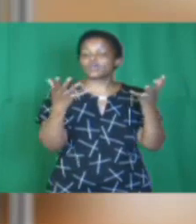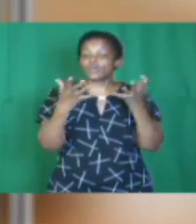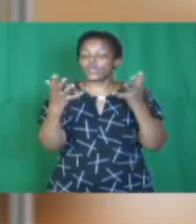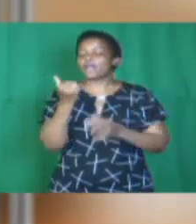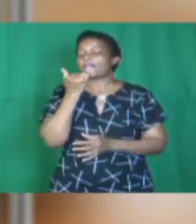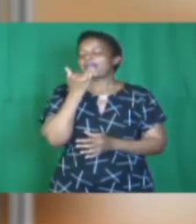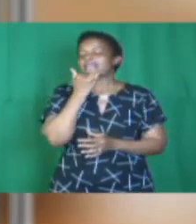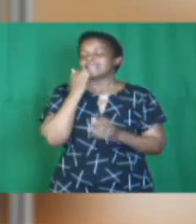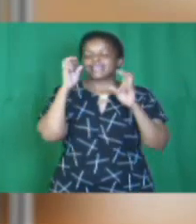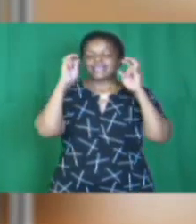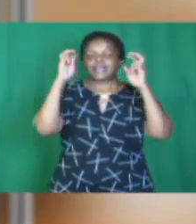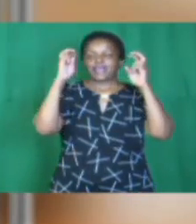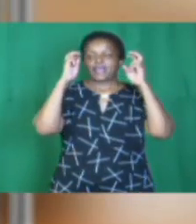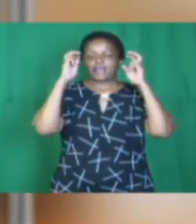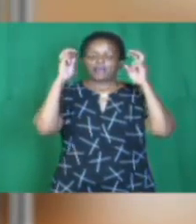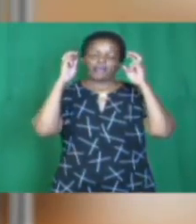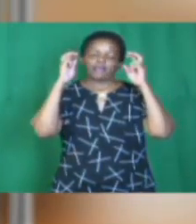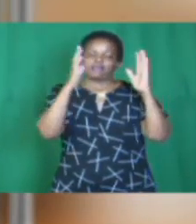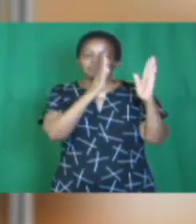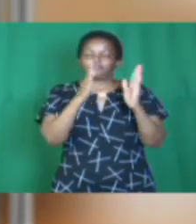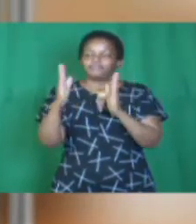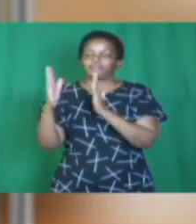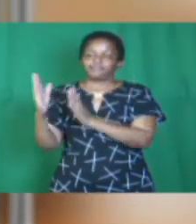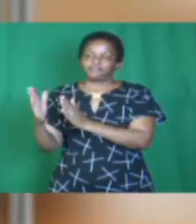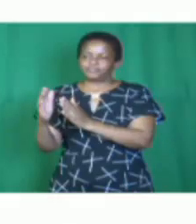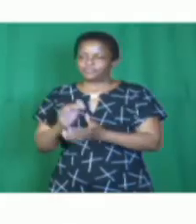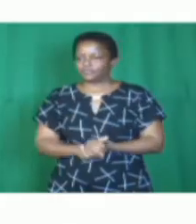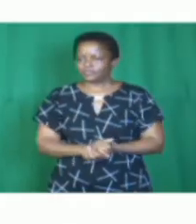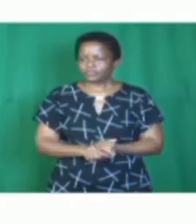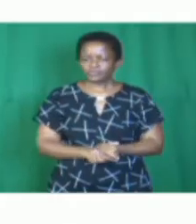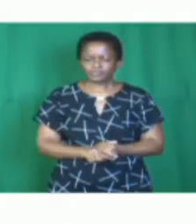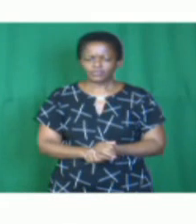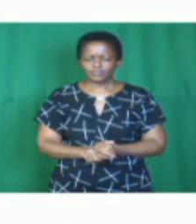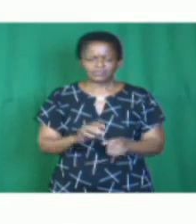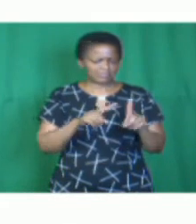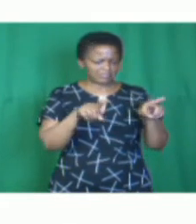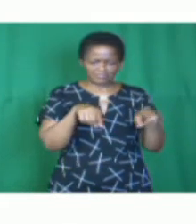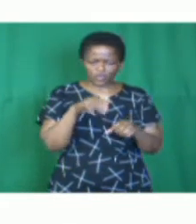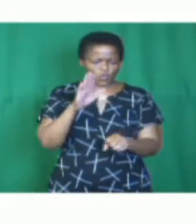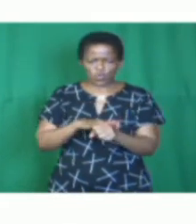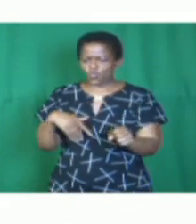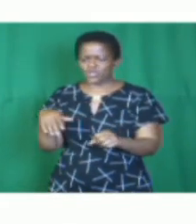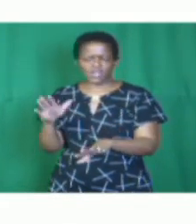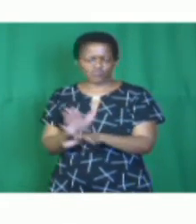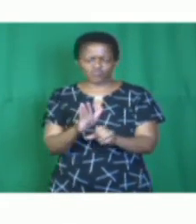Manzini satellite bus rank on Thursday. Every available space is filled with a